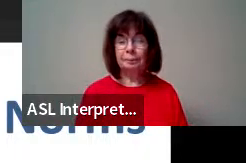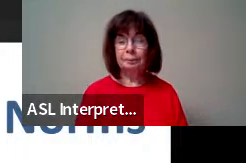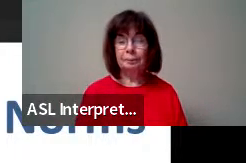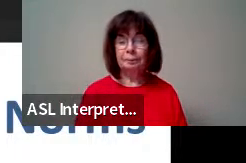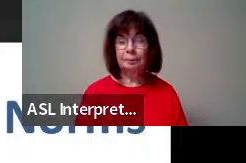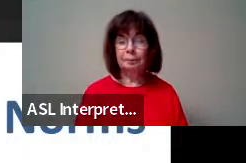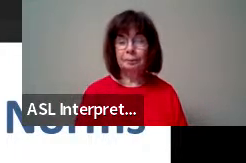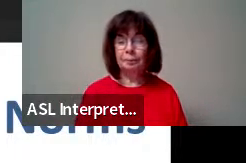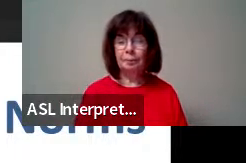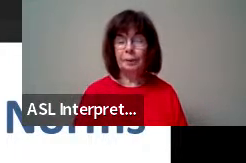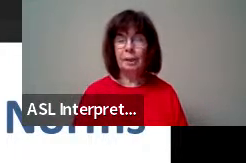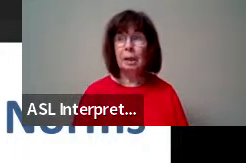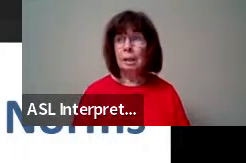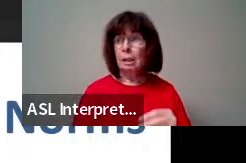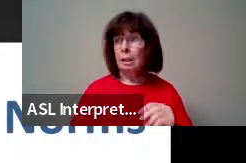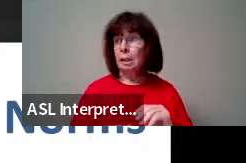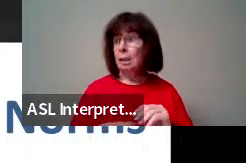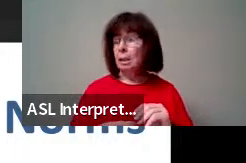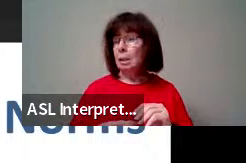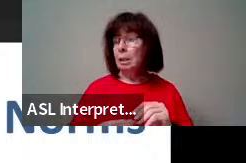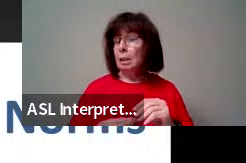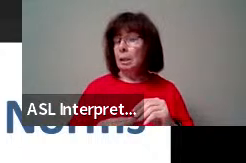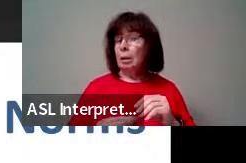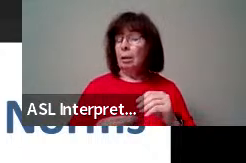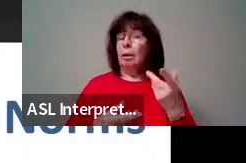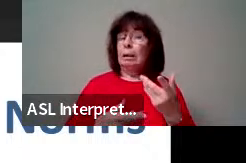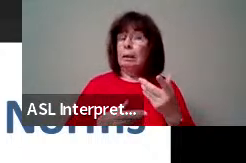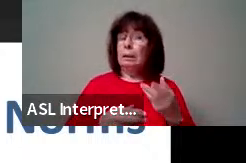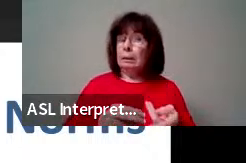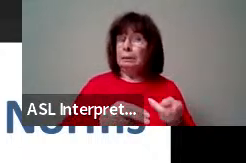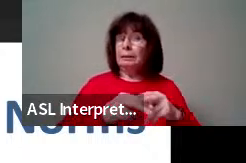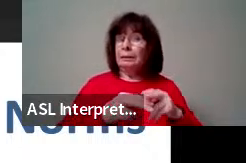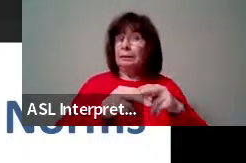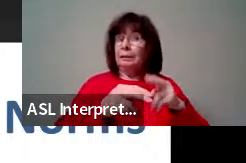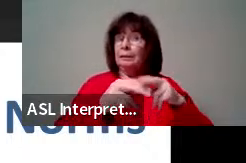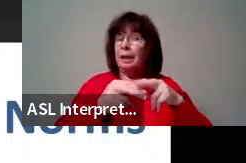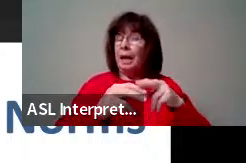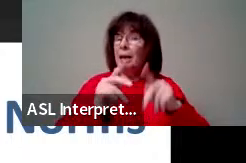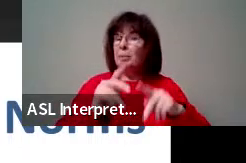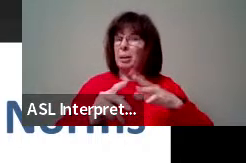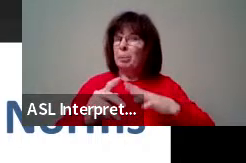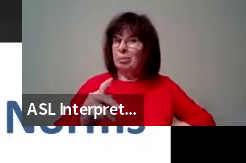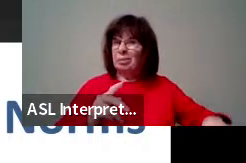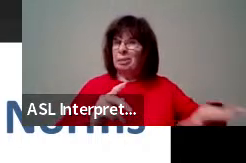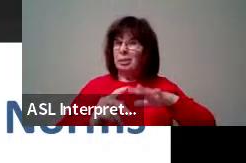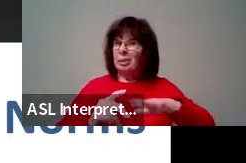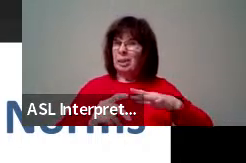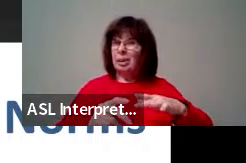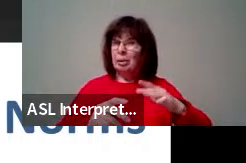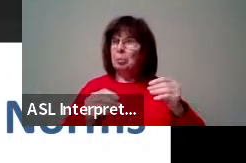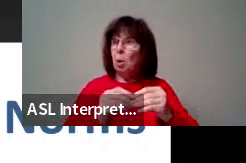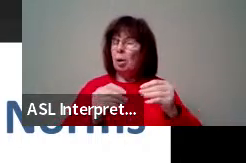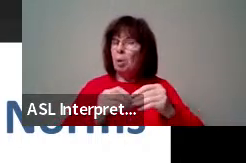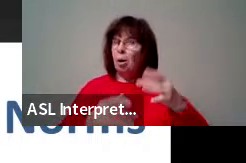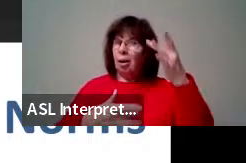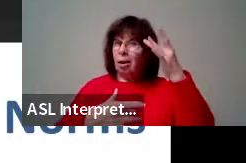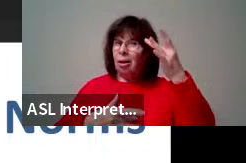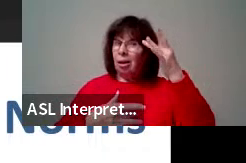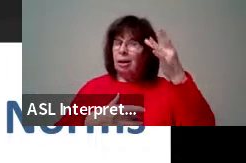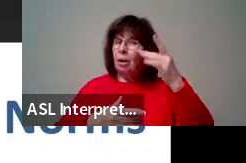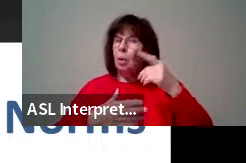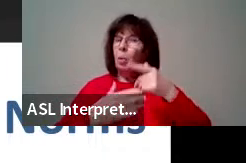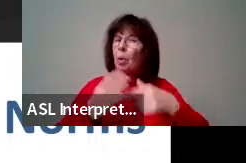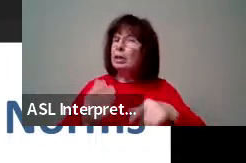As the numbers are climbing, as people around us are getting ill, what kinds of things are you finding are working for you in the communities that you're